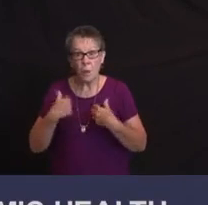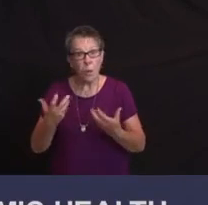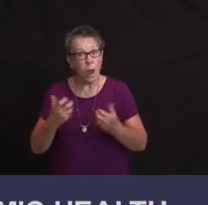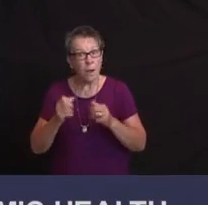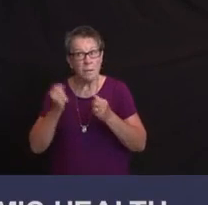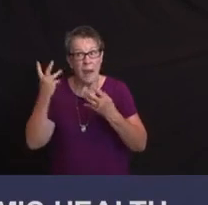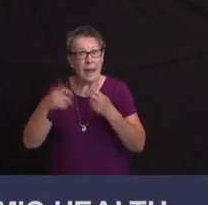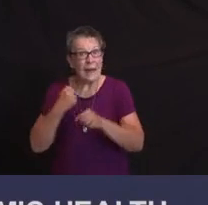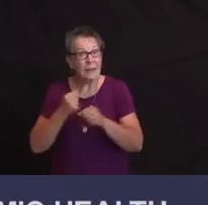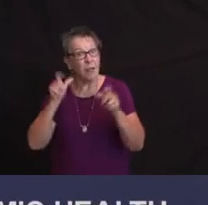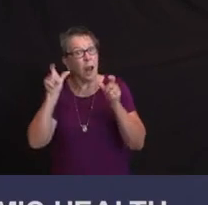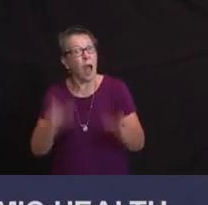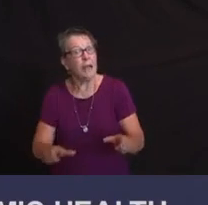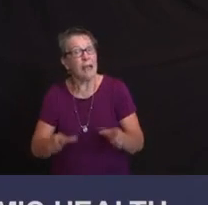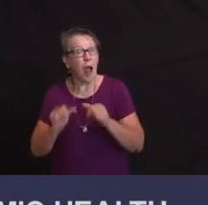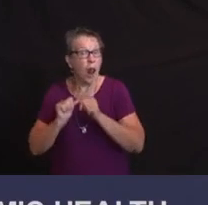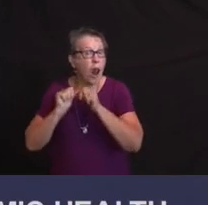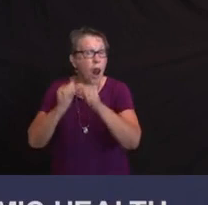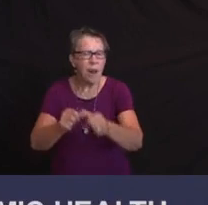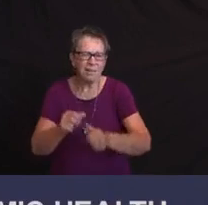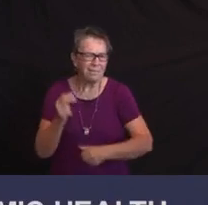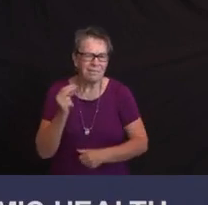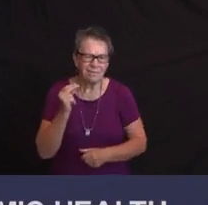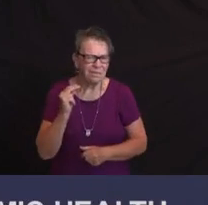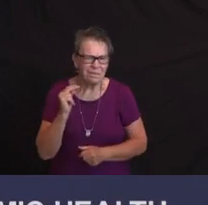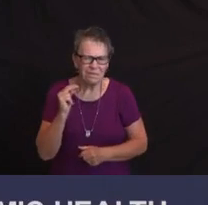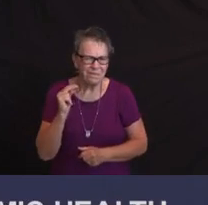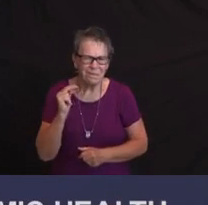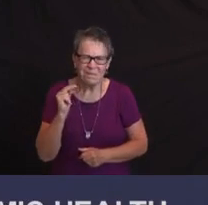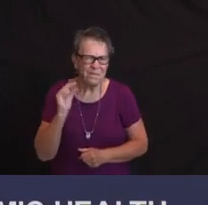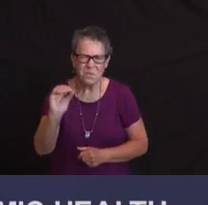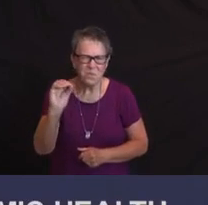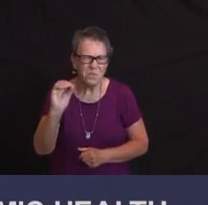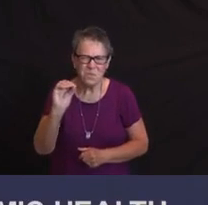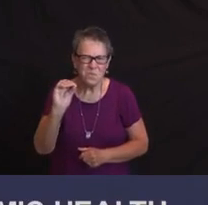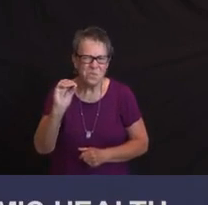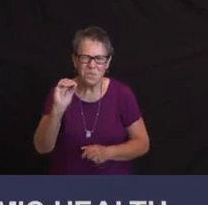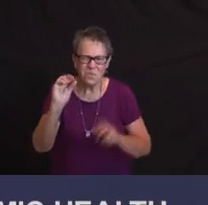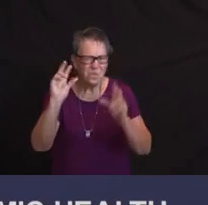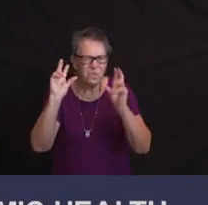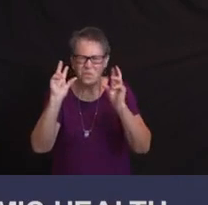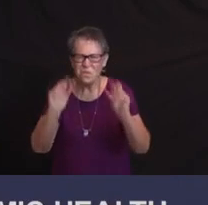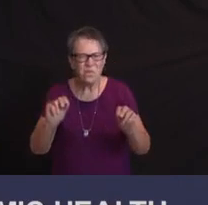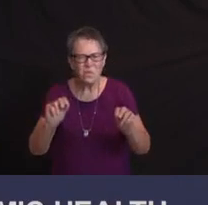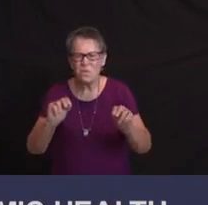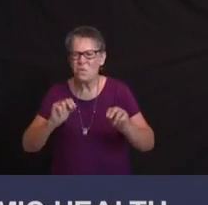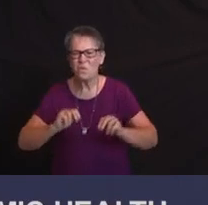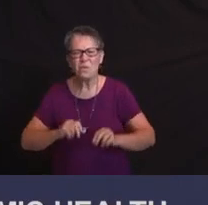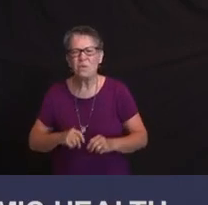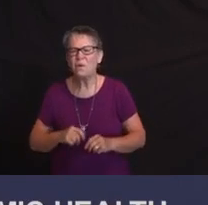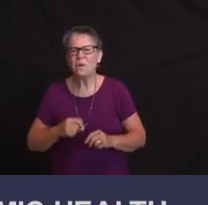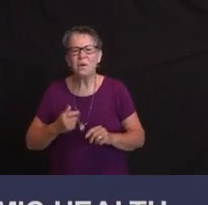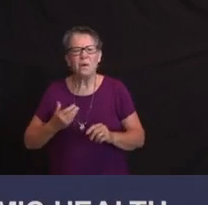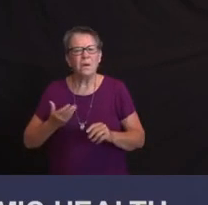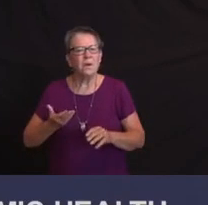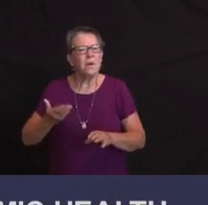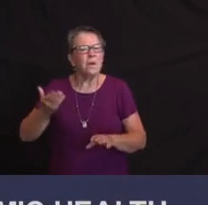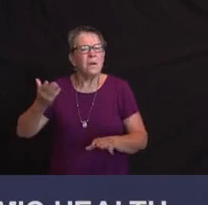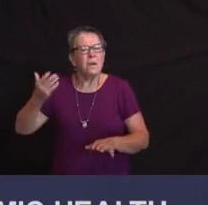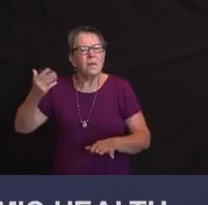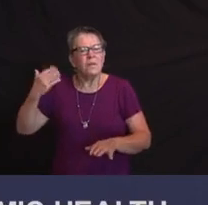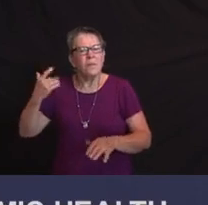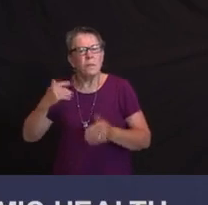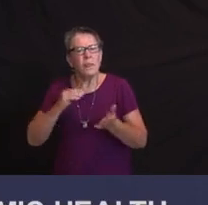say with great conviction, no. I think Ed Lifshitz about a month or so ago compared a really bad